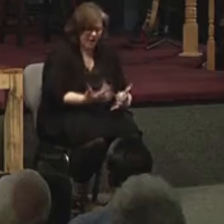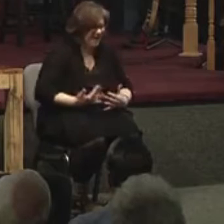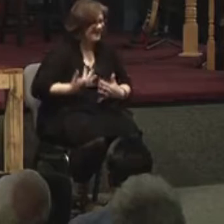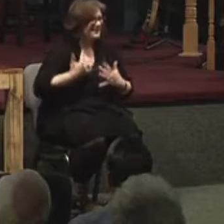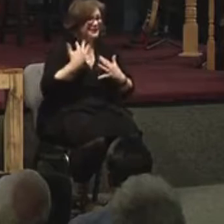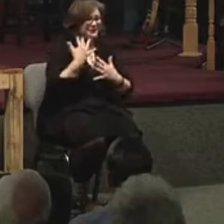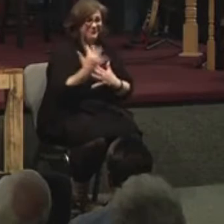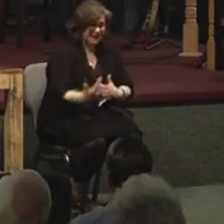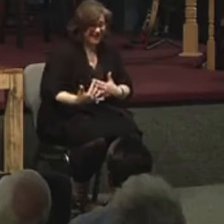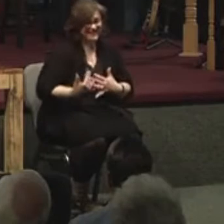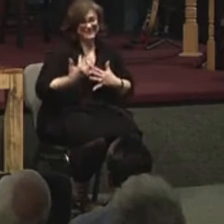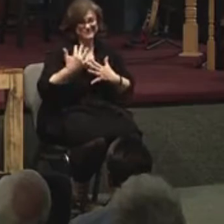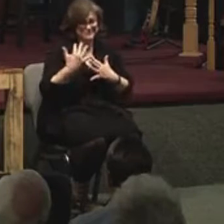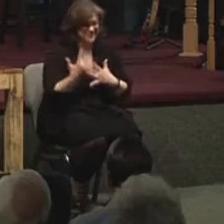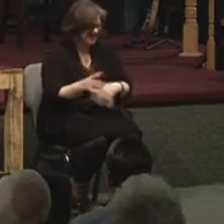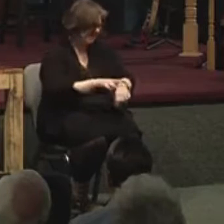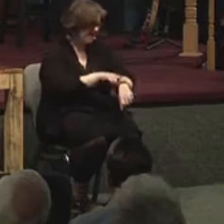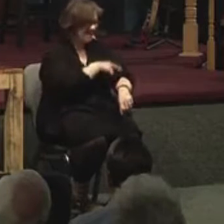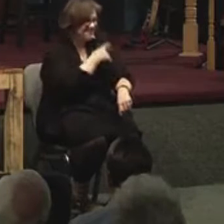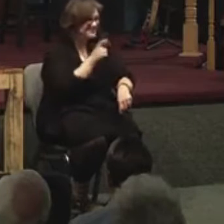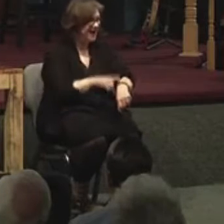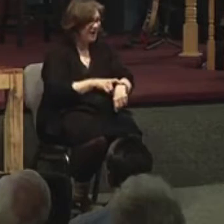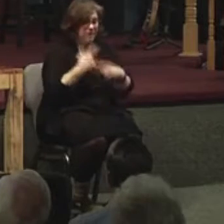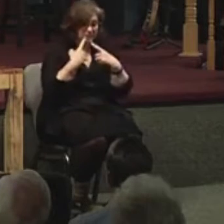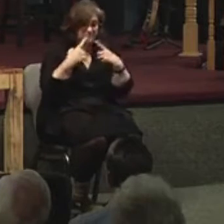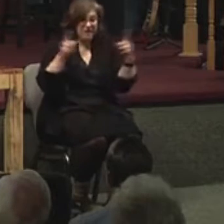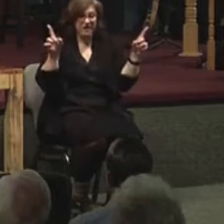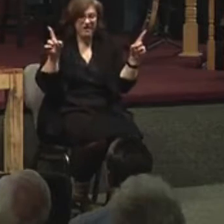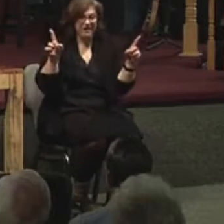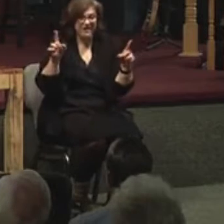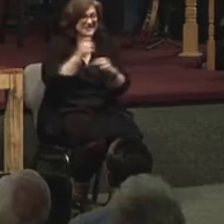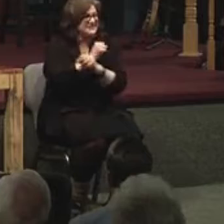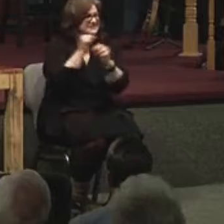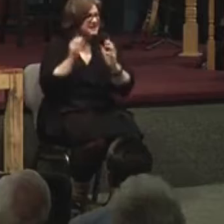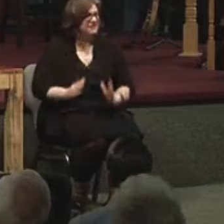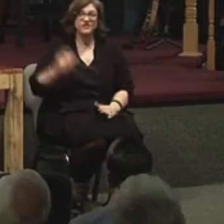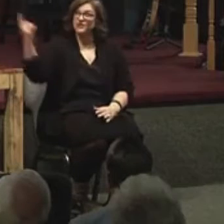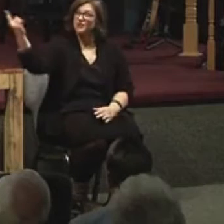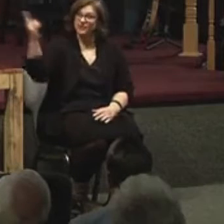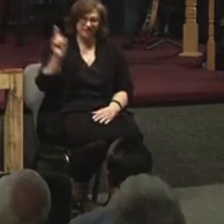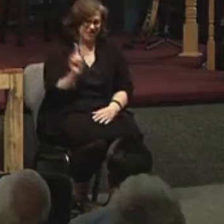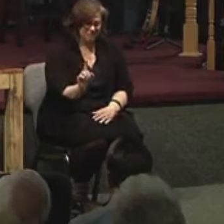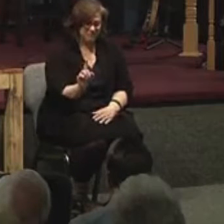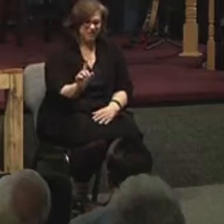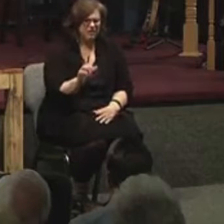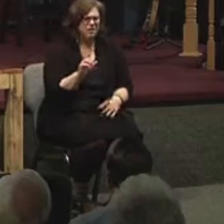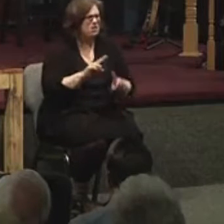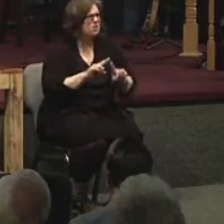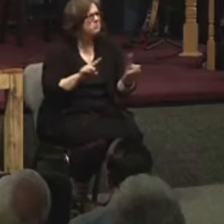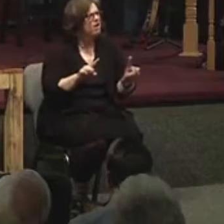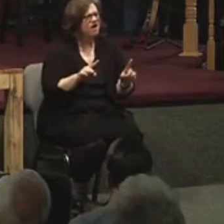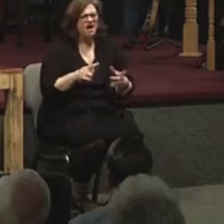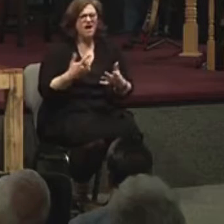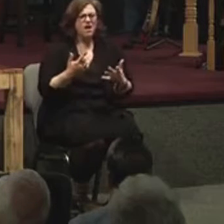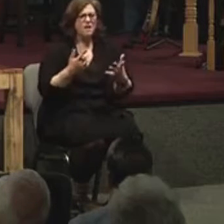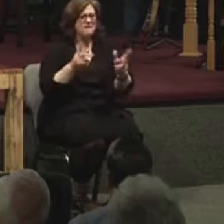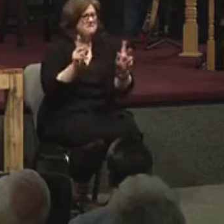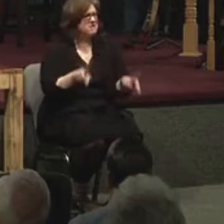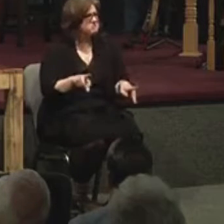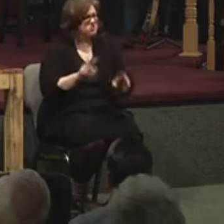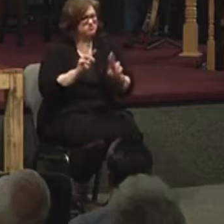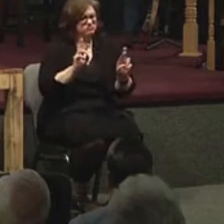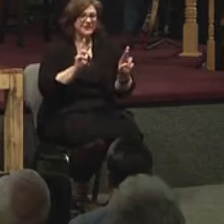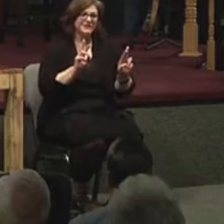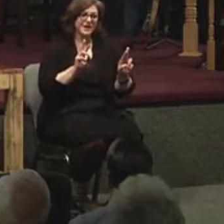they were waiting for him to come and deliver them. Yet no one made room for Jesus. When I read this